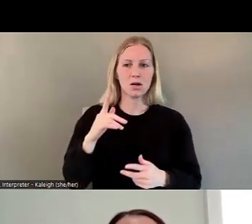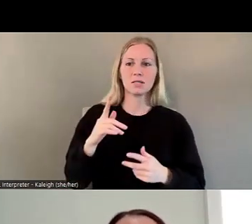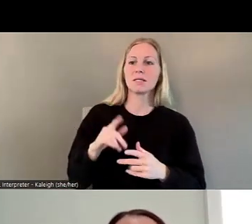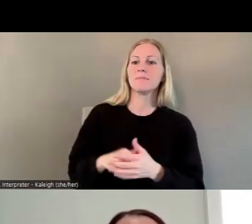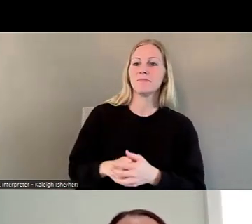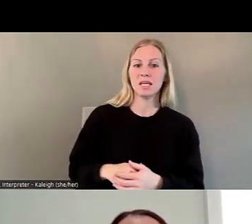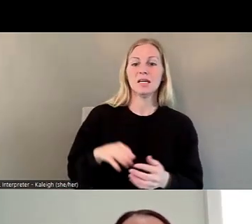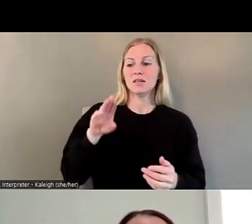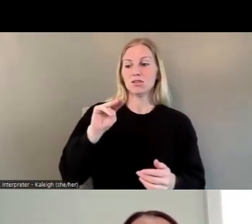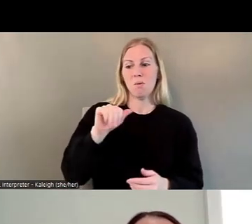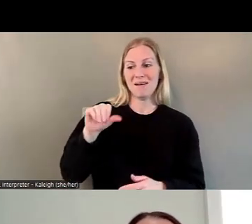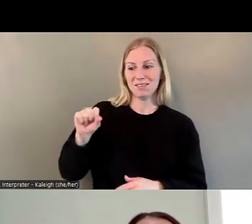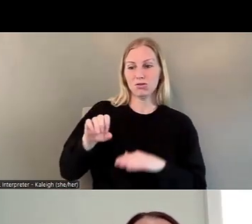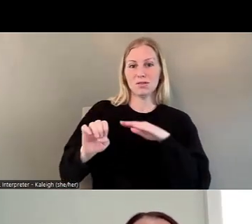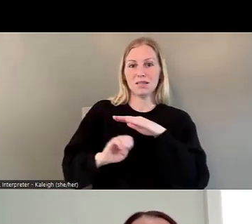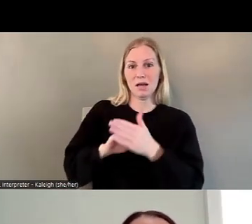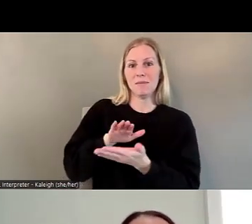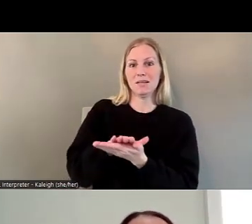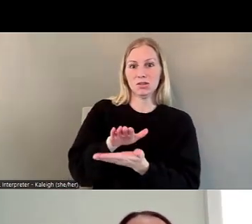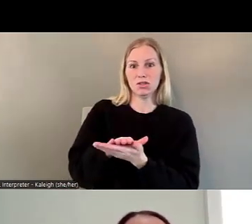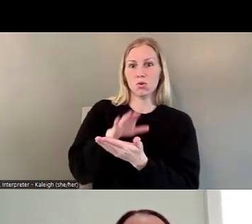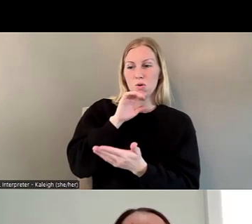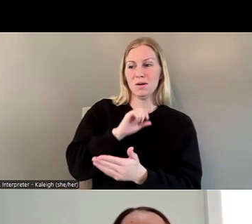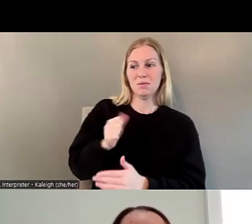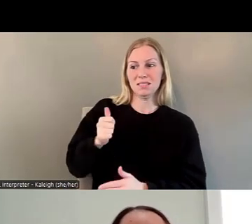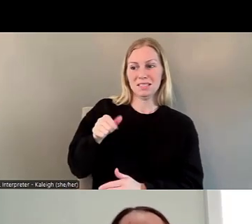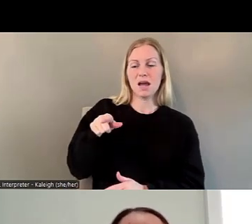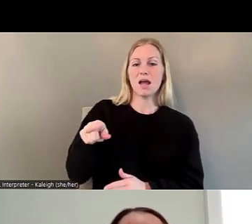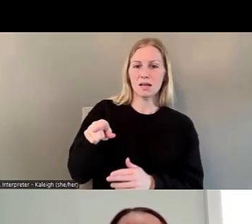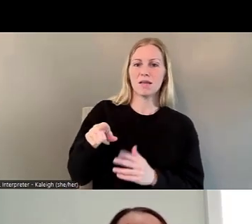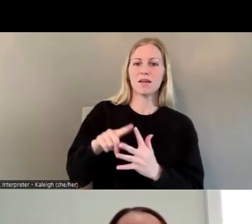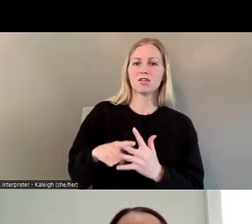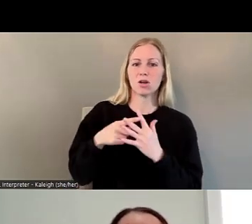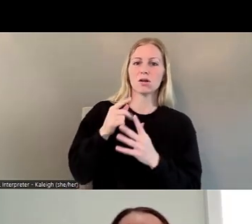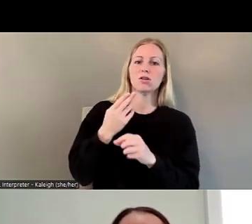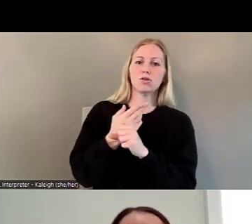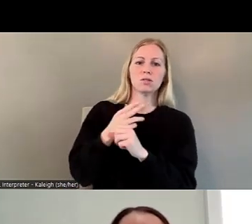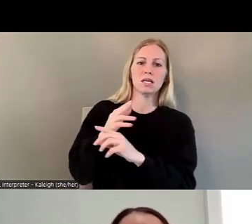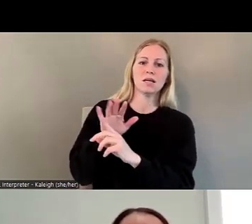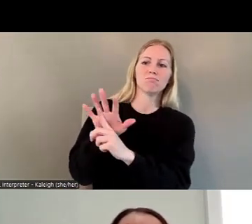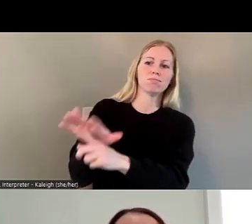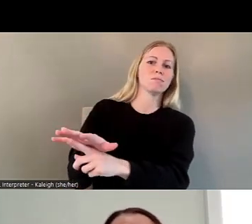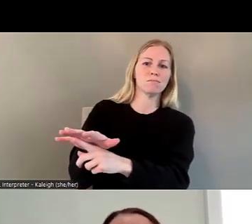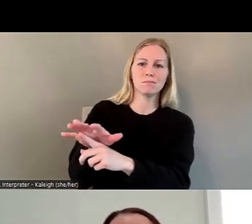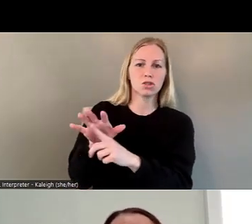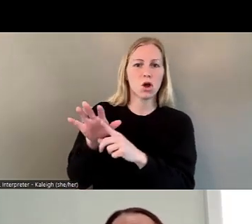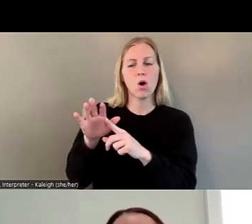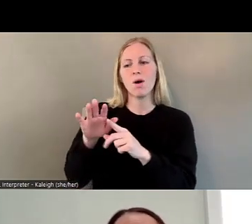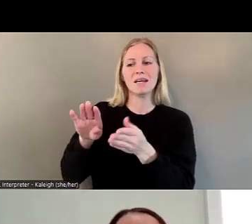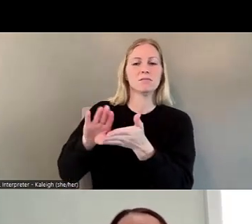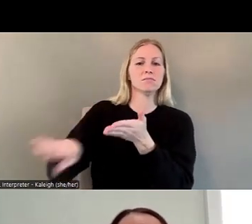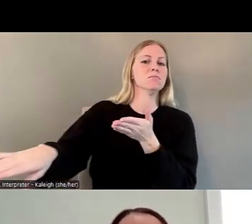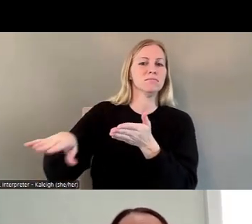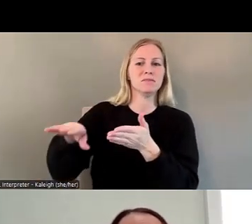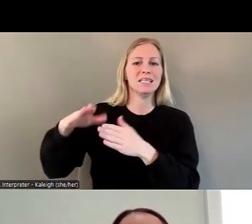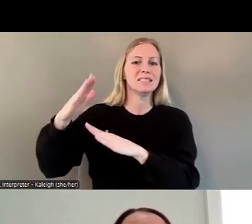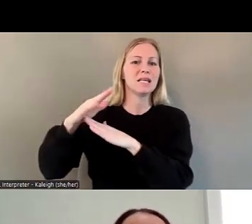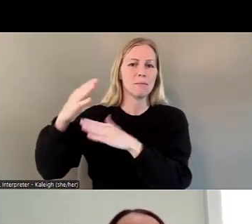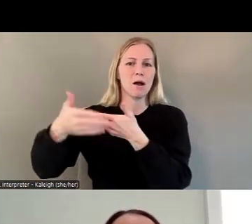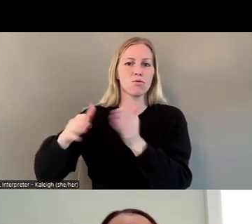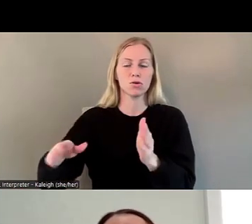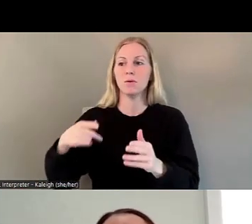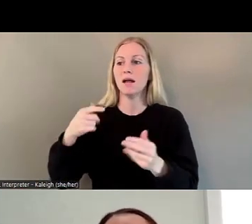Massachusetts elementary school. He was 10 years old. Everything about the timeout room traumatized Cole. The time he spent